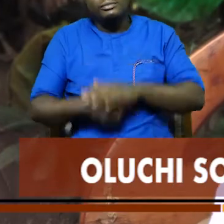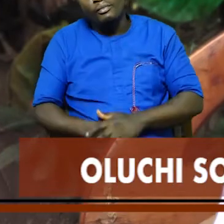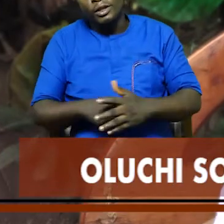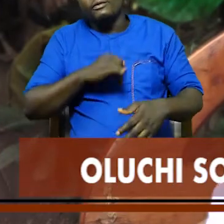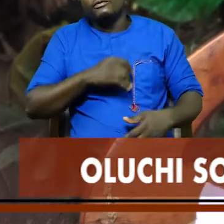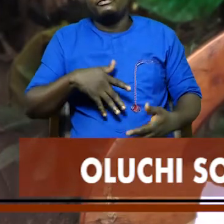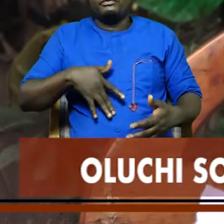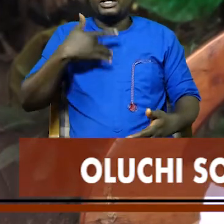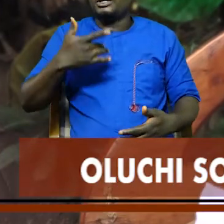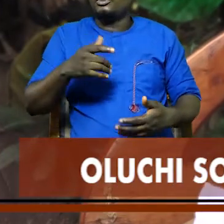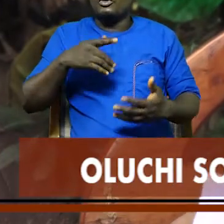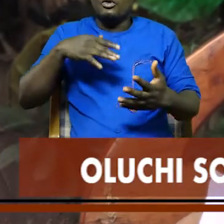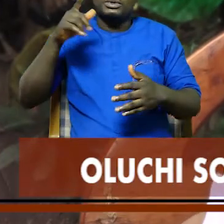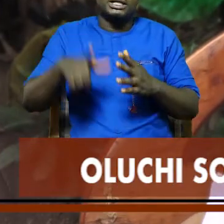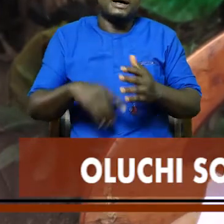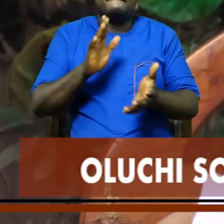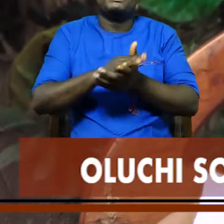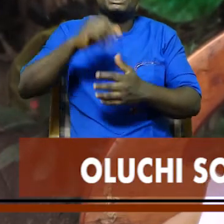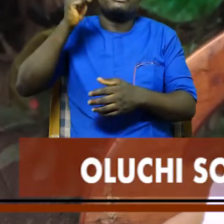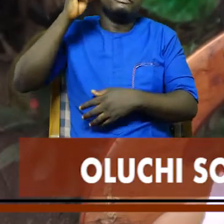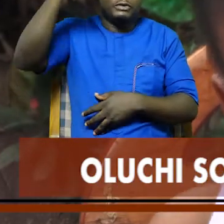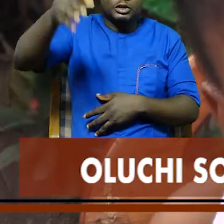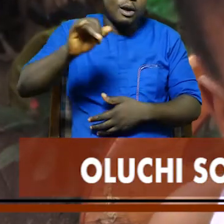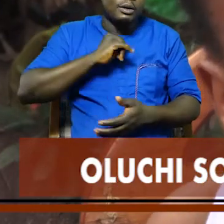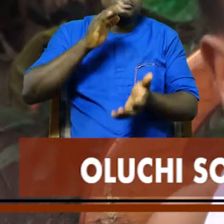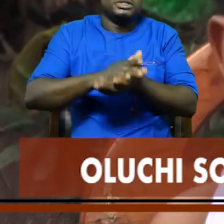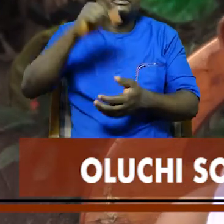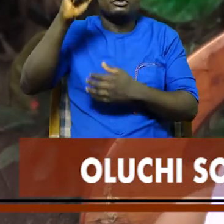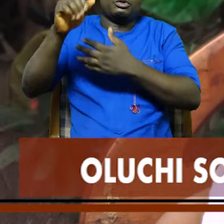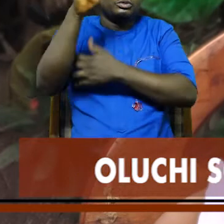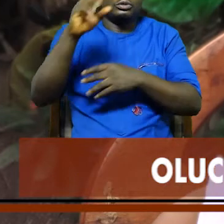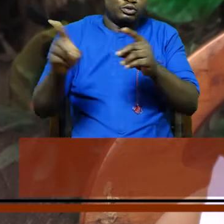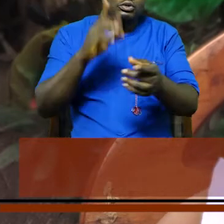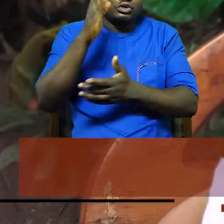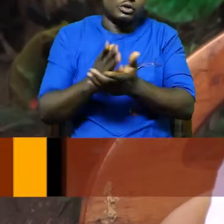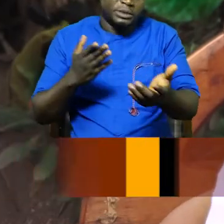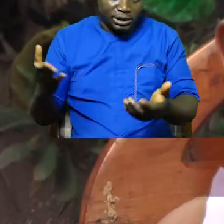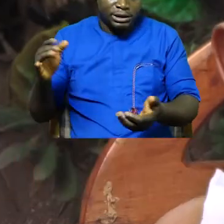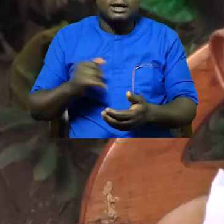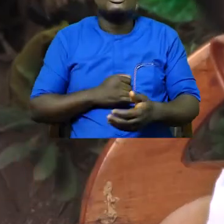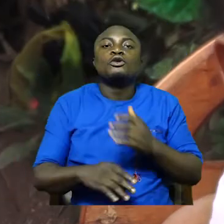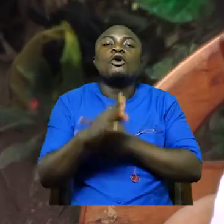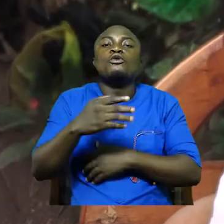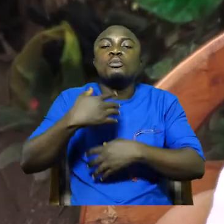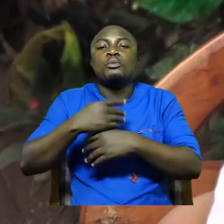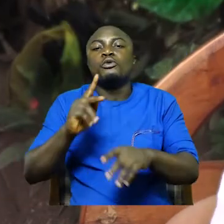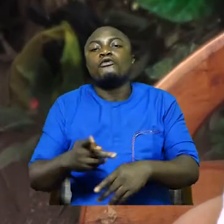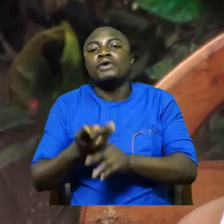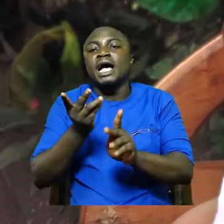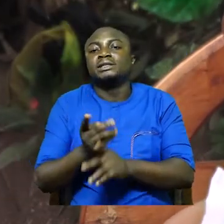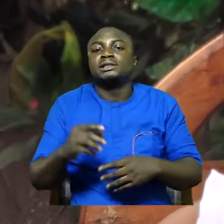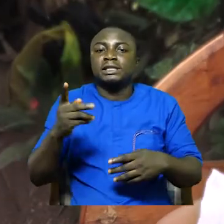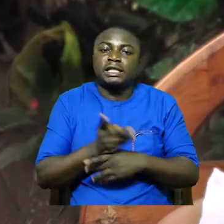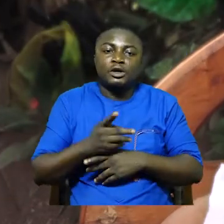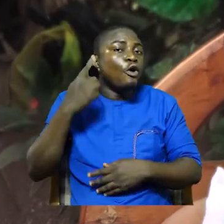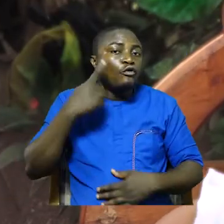feel depressed. It make me feel hopeless. I just want to believe in the future. I believe that God can do something. Tomorrow, God can say that God can